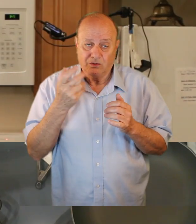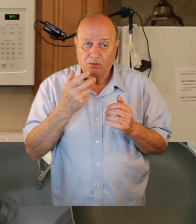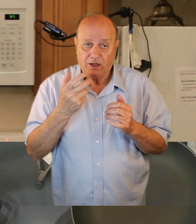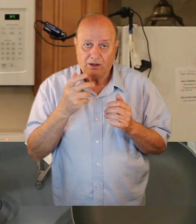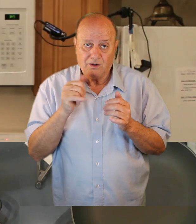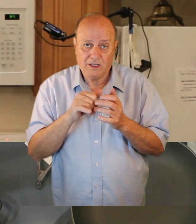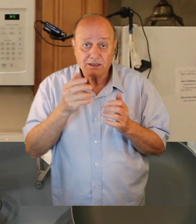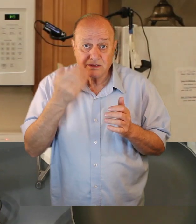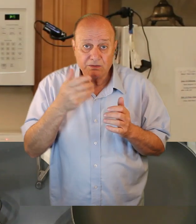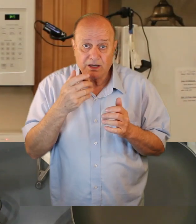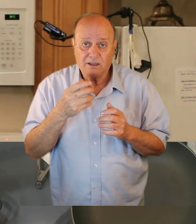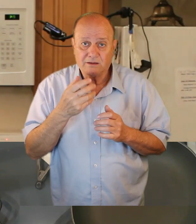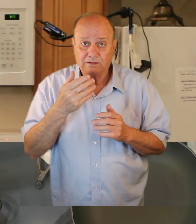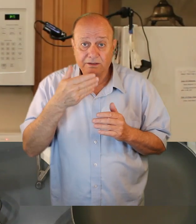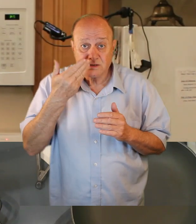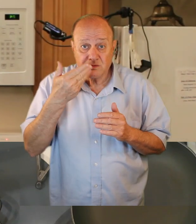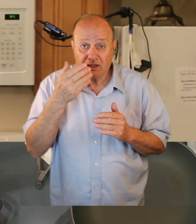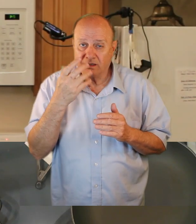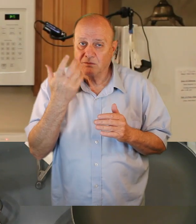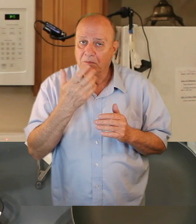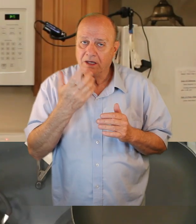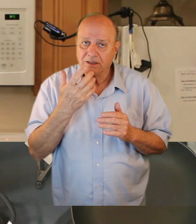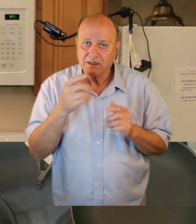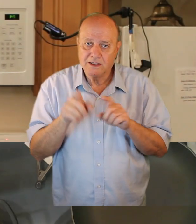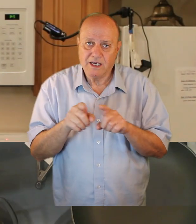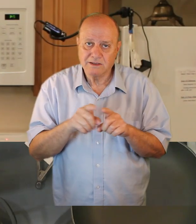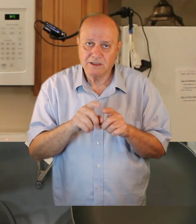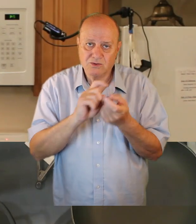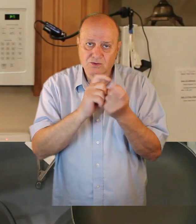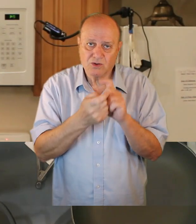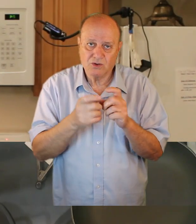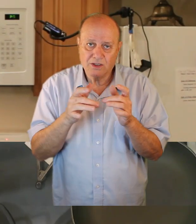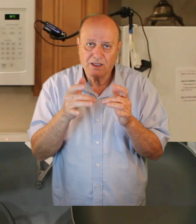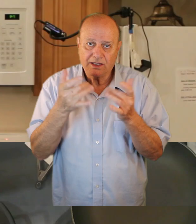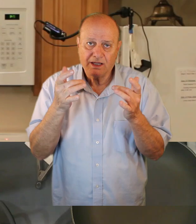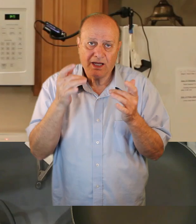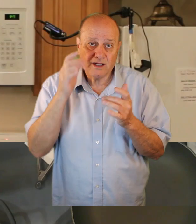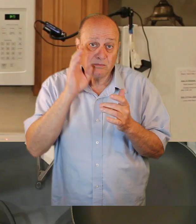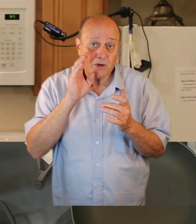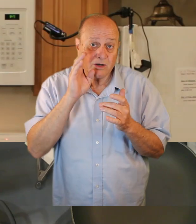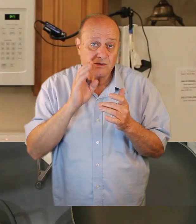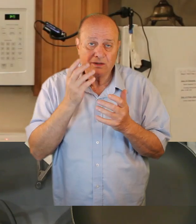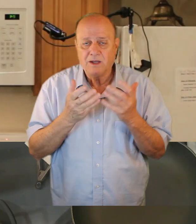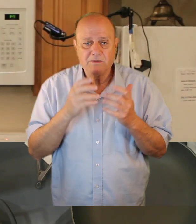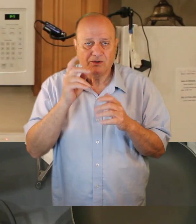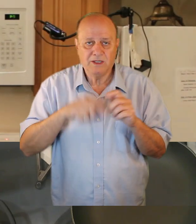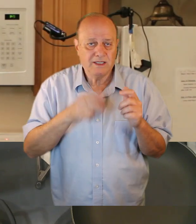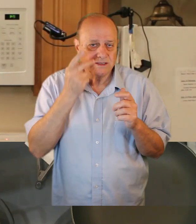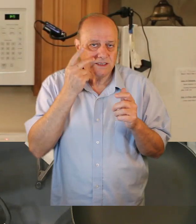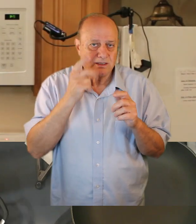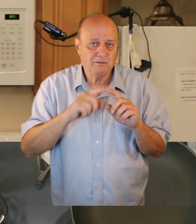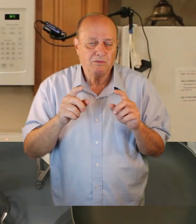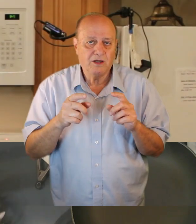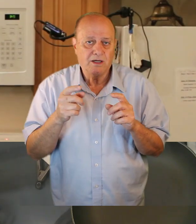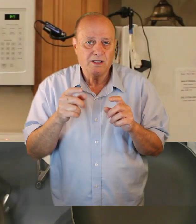that smell is just amazing as this toasts to a lighter brown color. You probably can't see it from there perhaps,